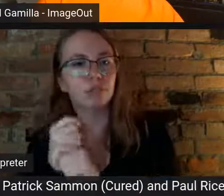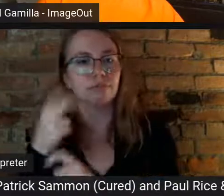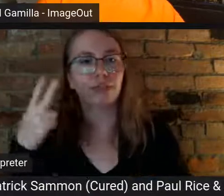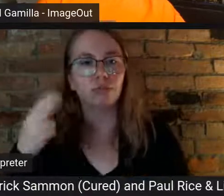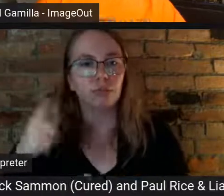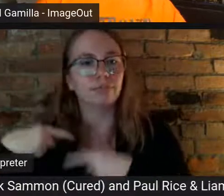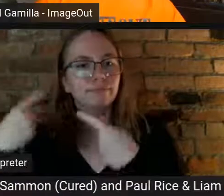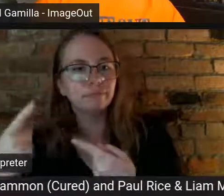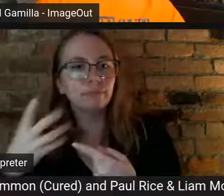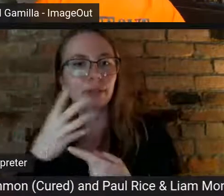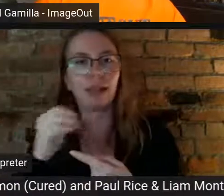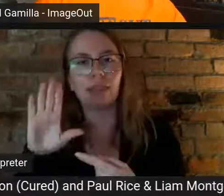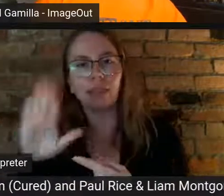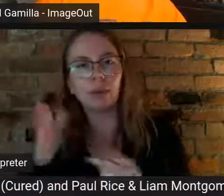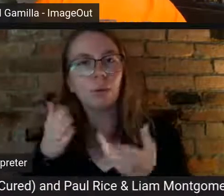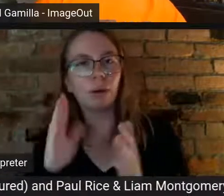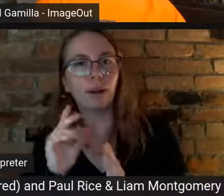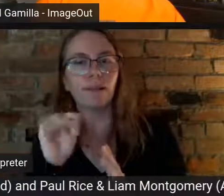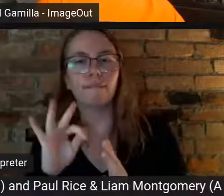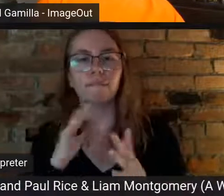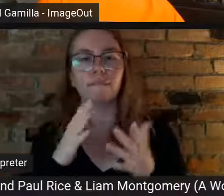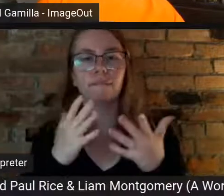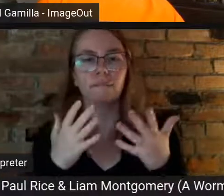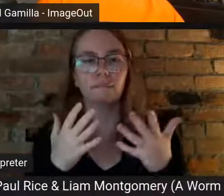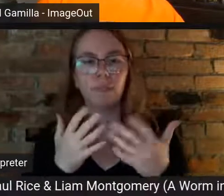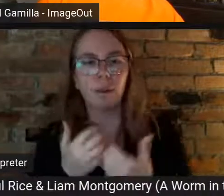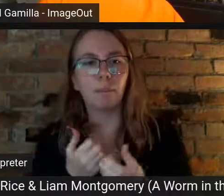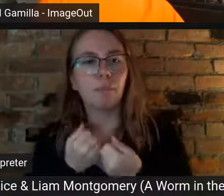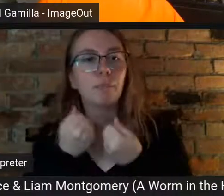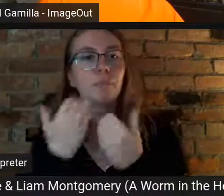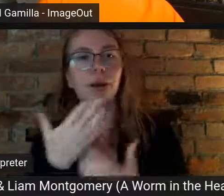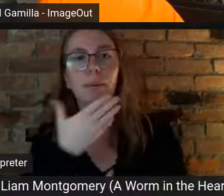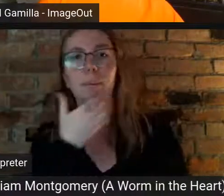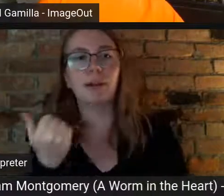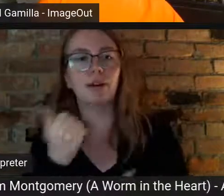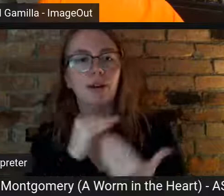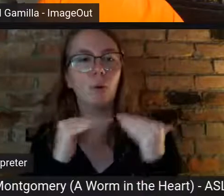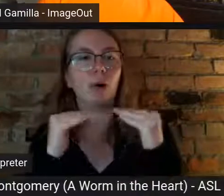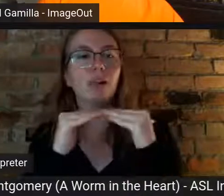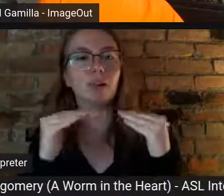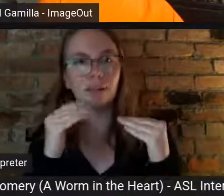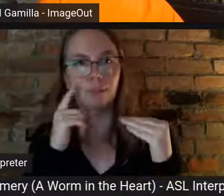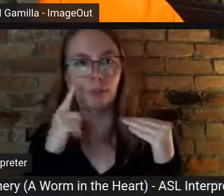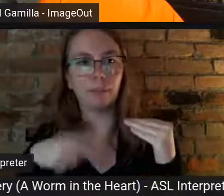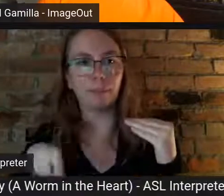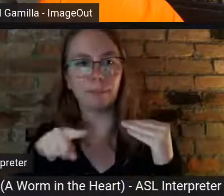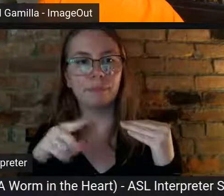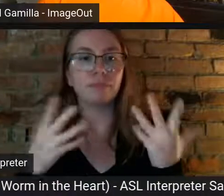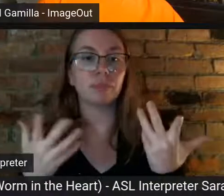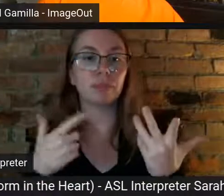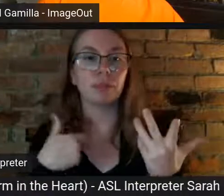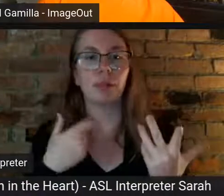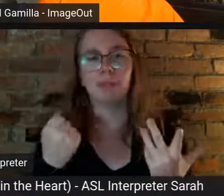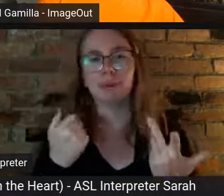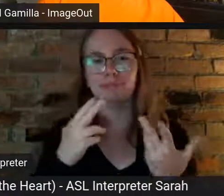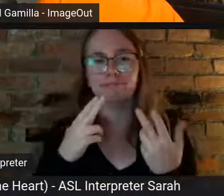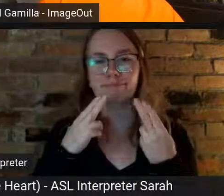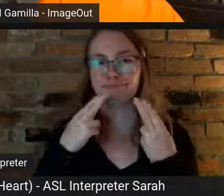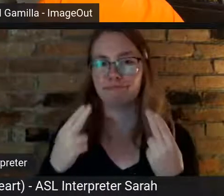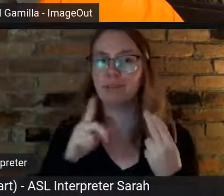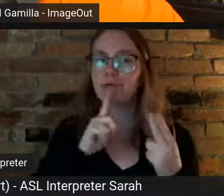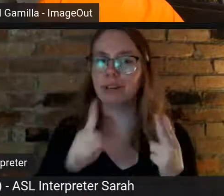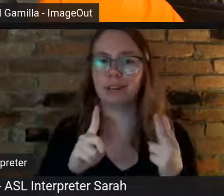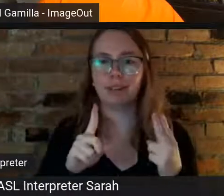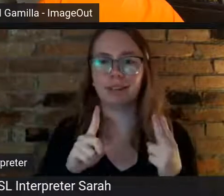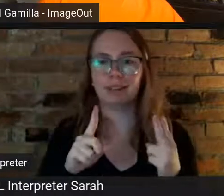its own kind of way of going about bringing better equality for its citizens there. So our naivety really shone through